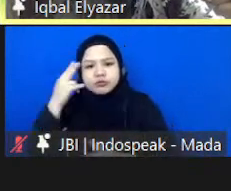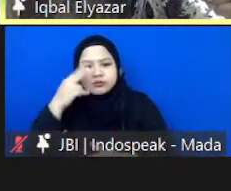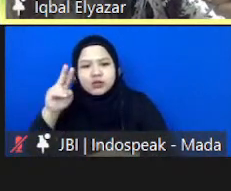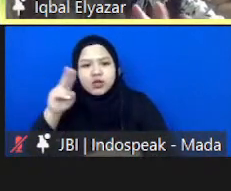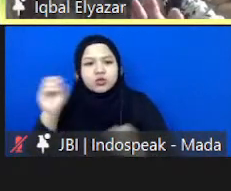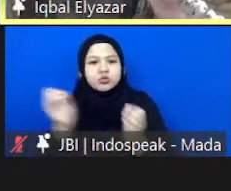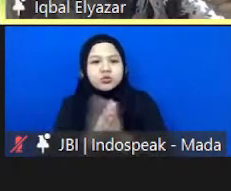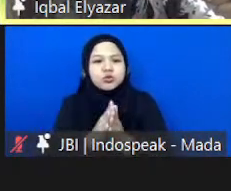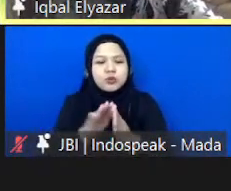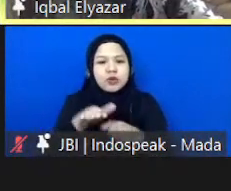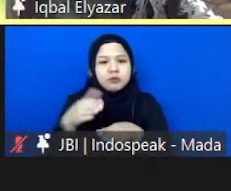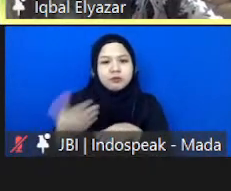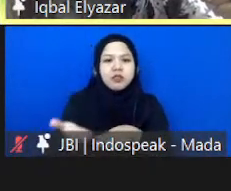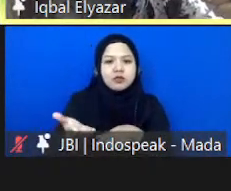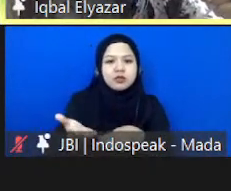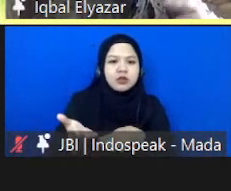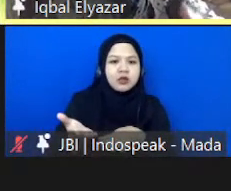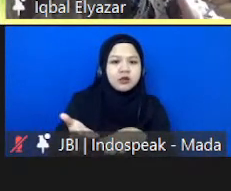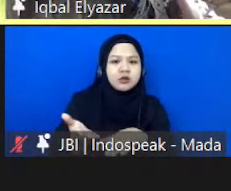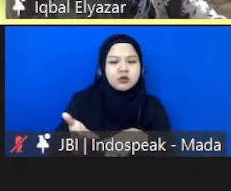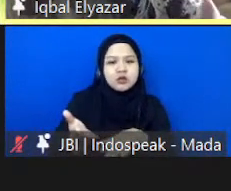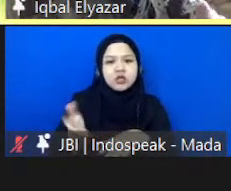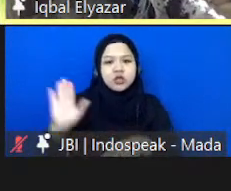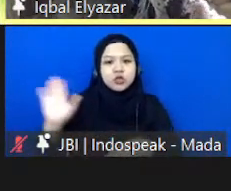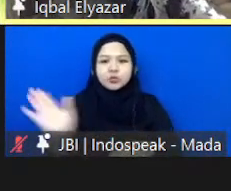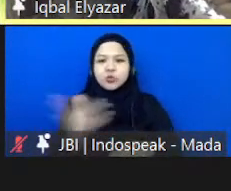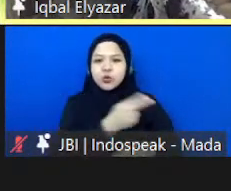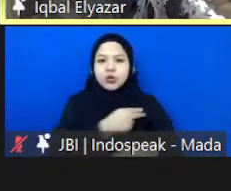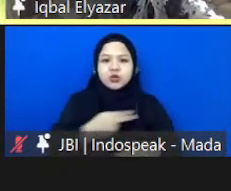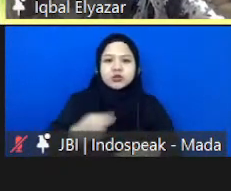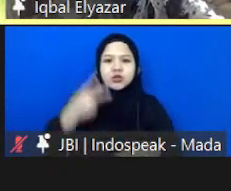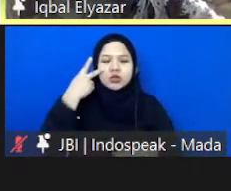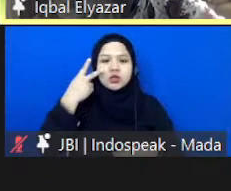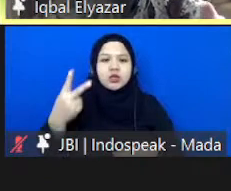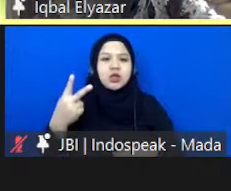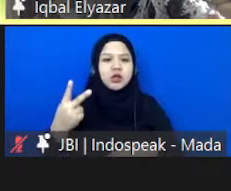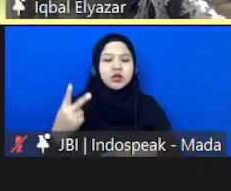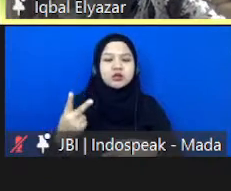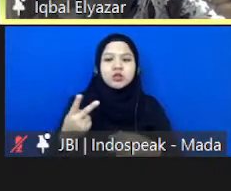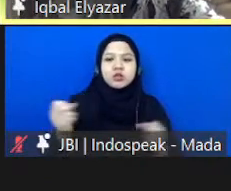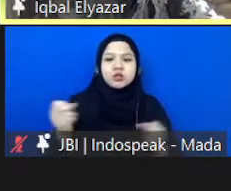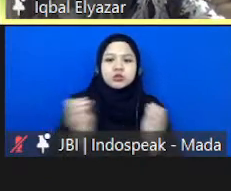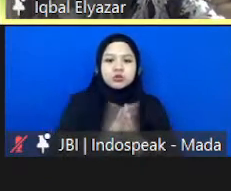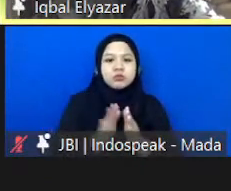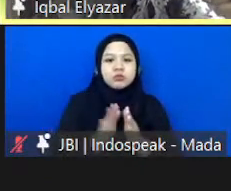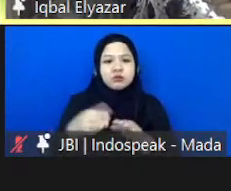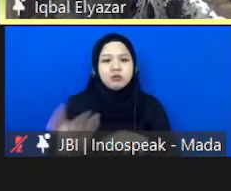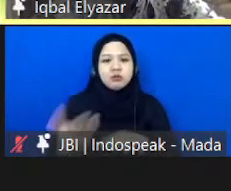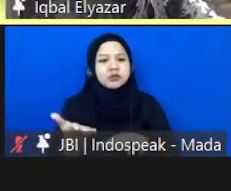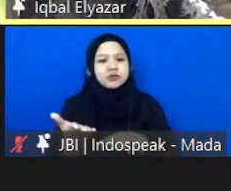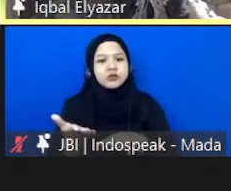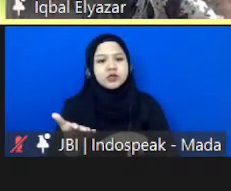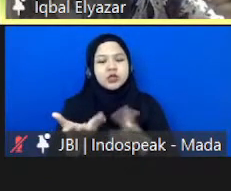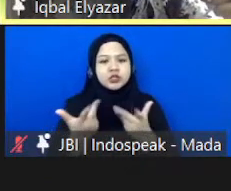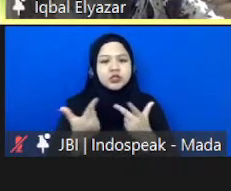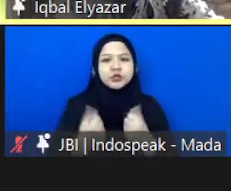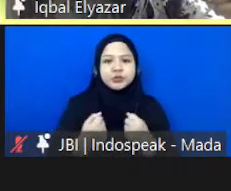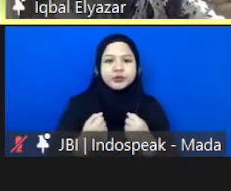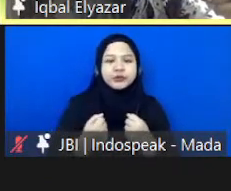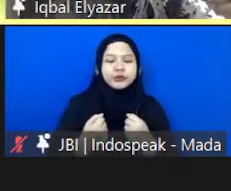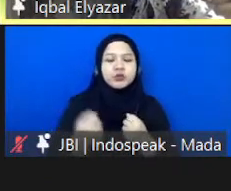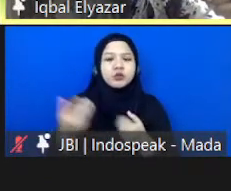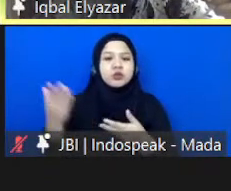in the 12 cities across Indonesia to look at the excess mortality as an alternative indicator of death counting. This is one